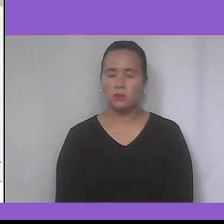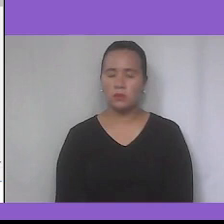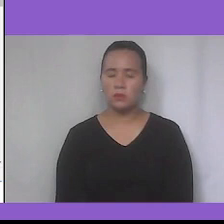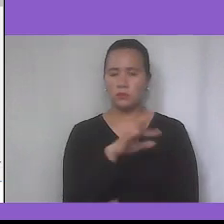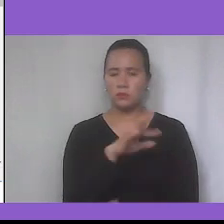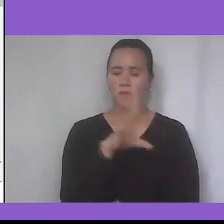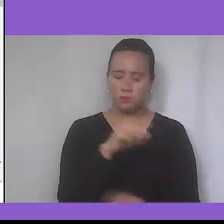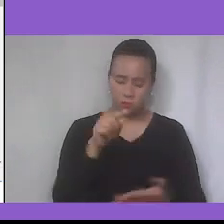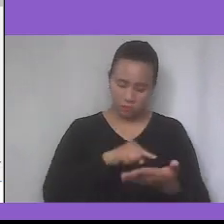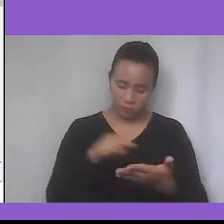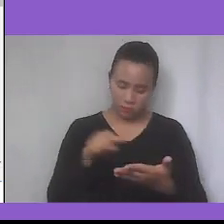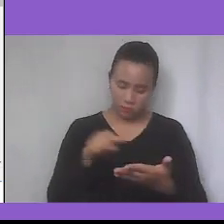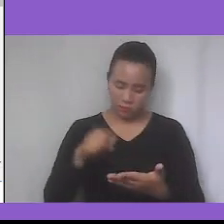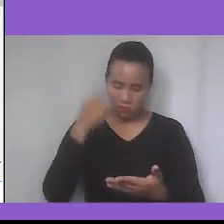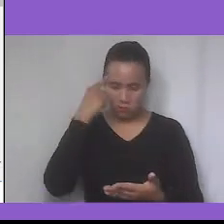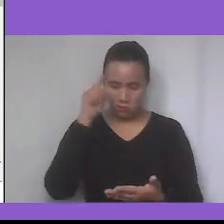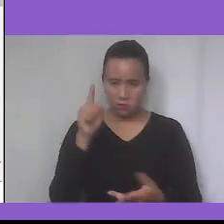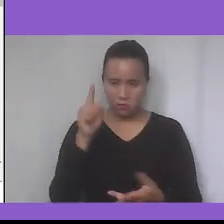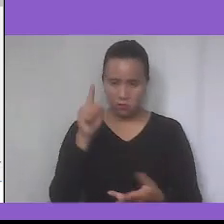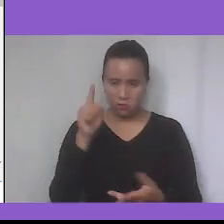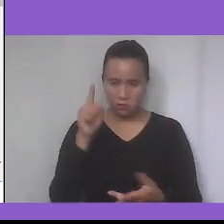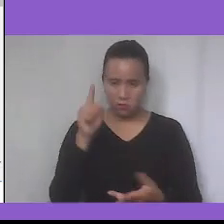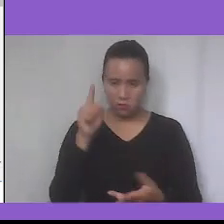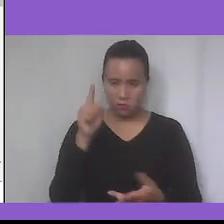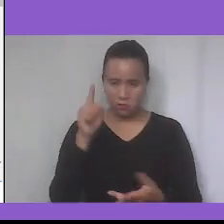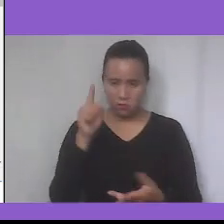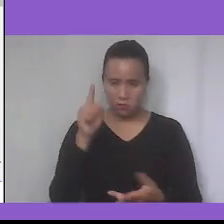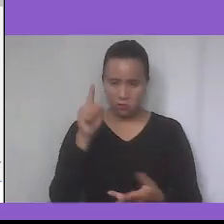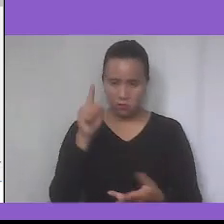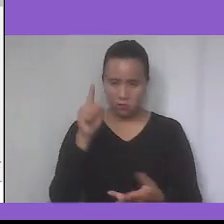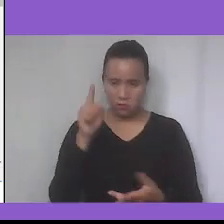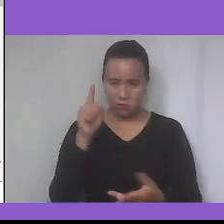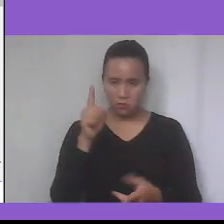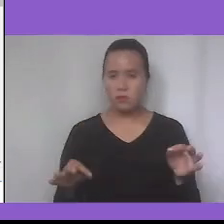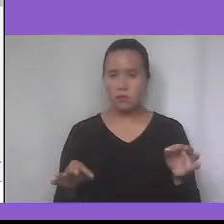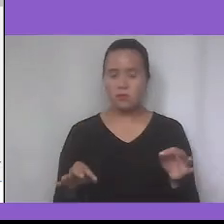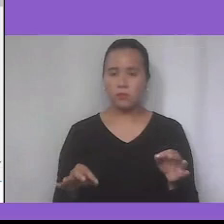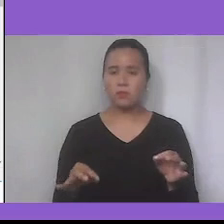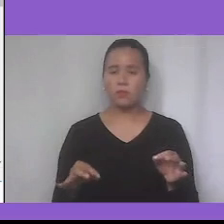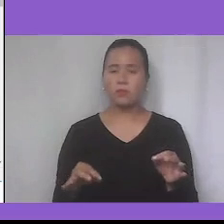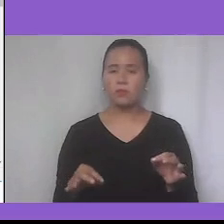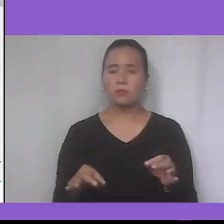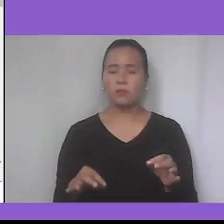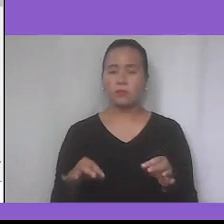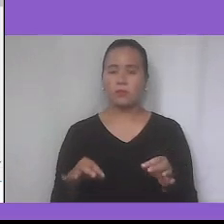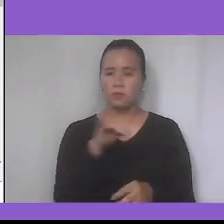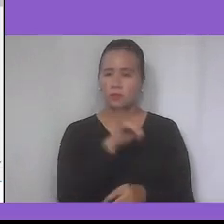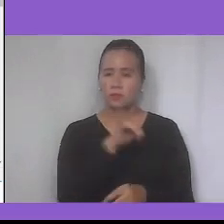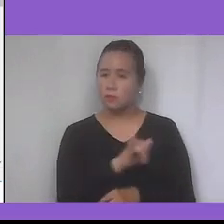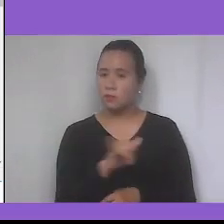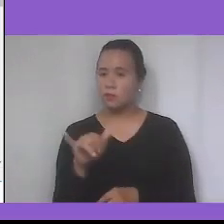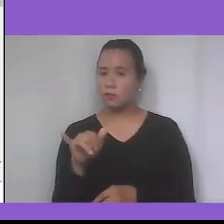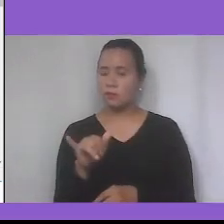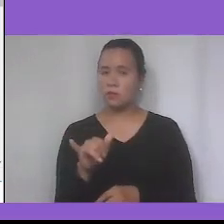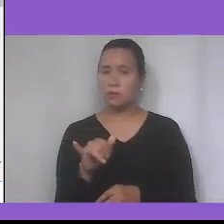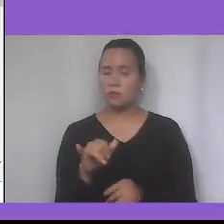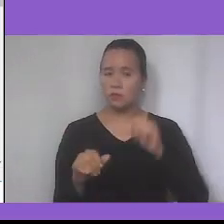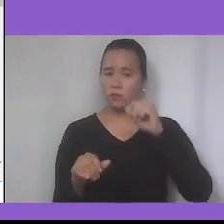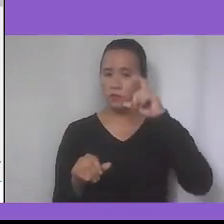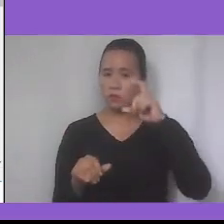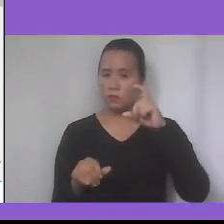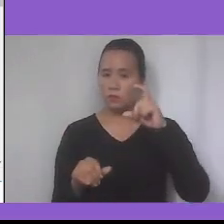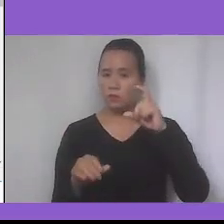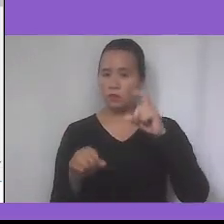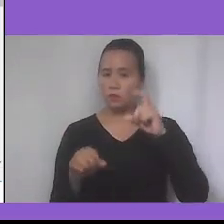editor helps you catch misspellings and check for grammar. Also some refinement